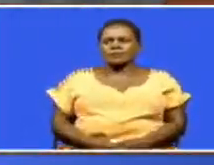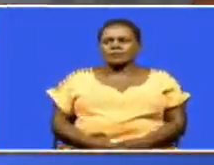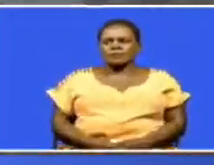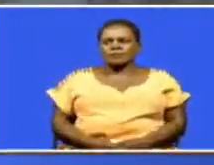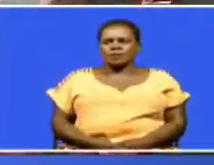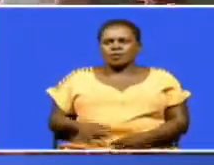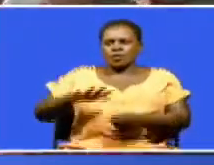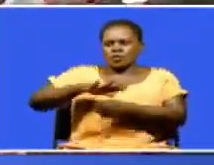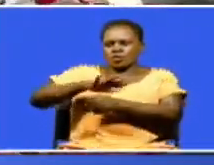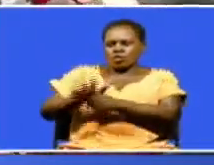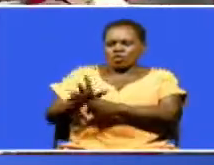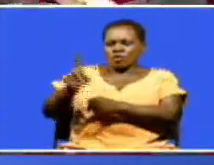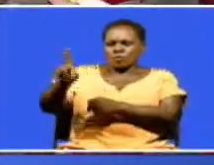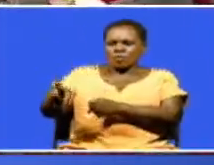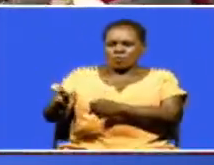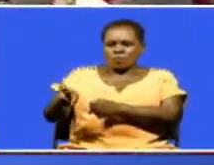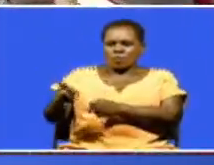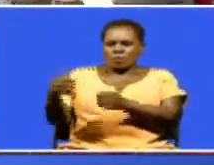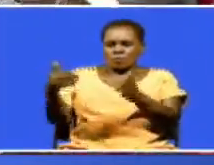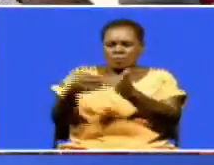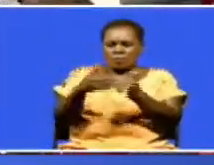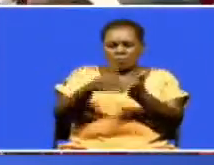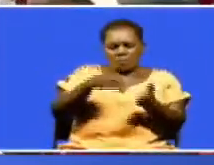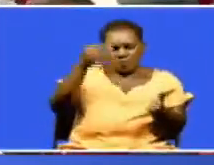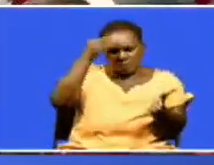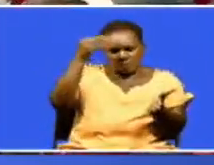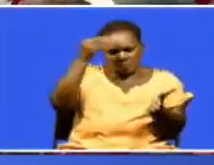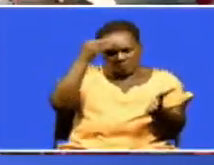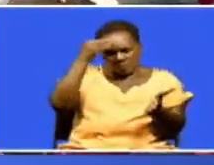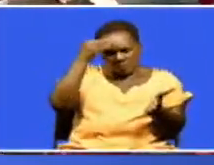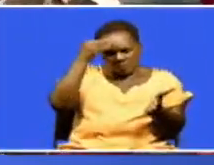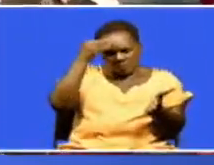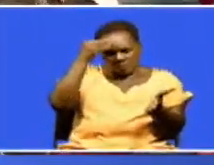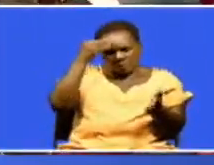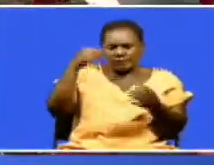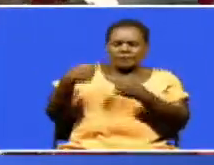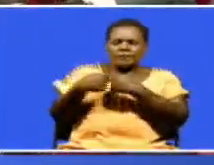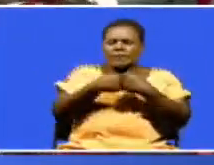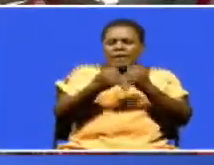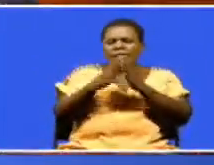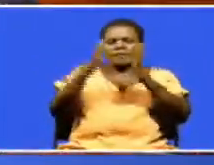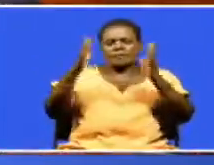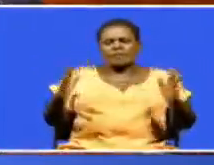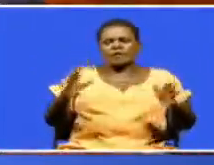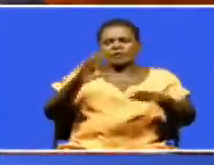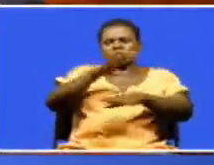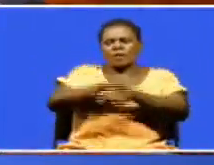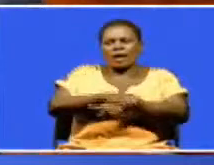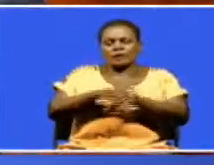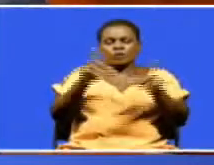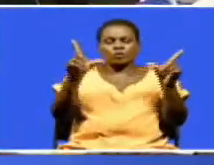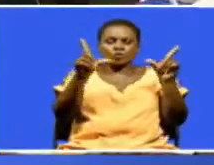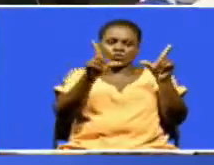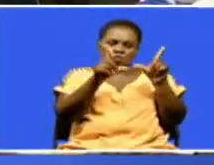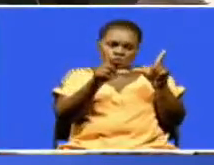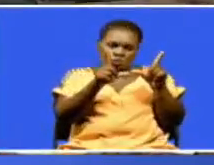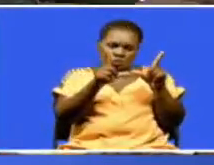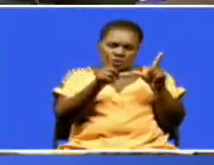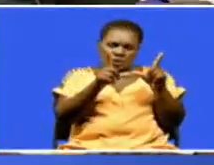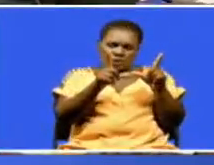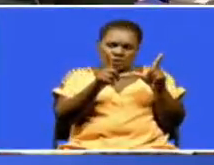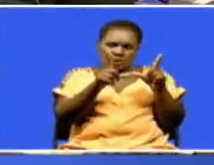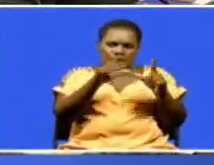With the COVID-19 pandemic disrupting learning activities, it will be a critical challenge for some to acquire the requisite documents in